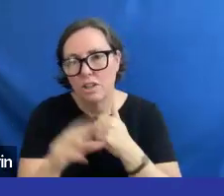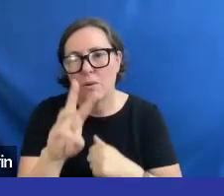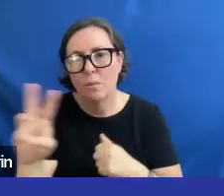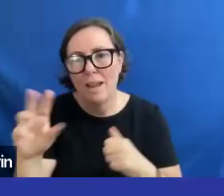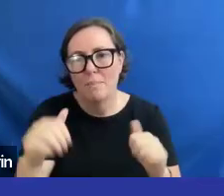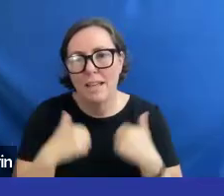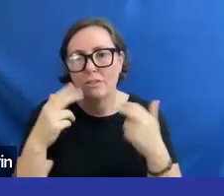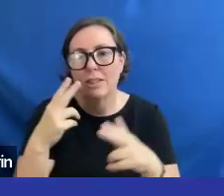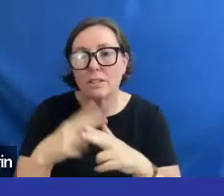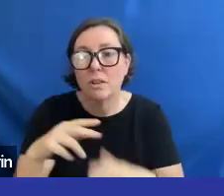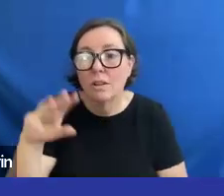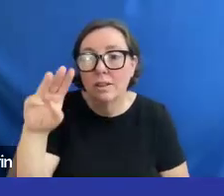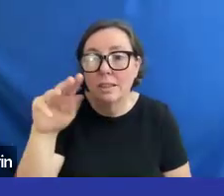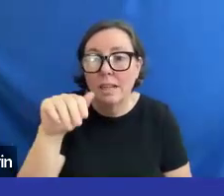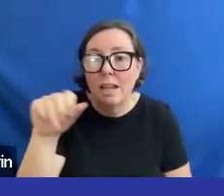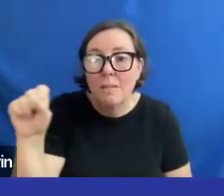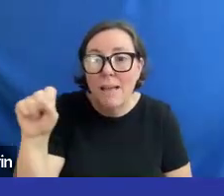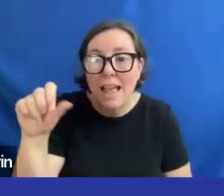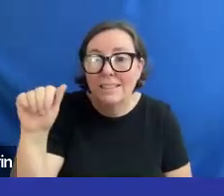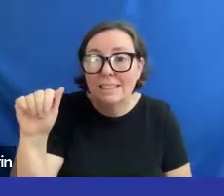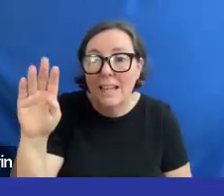It's massability.at,